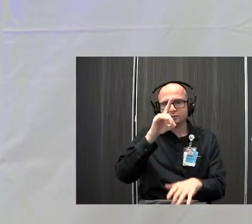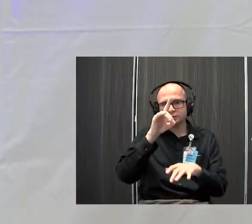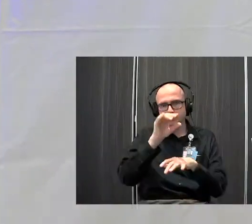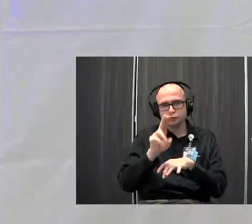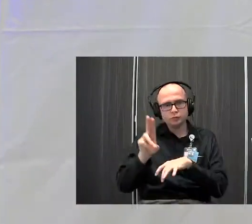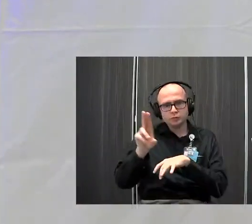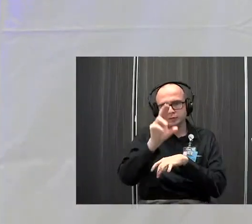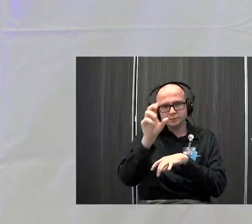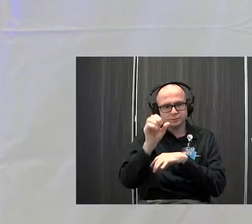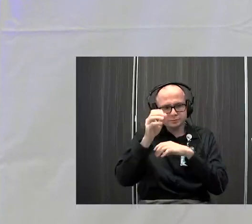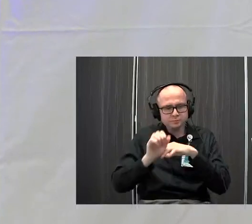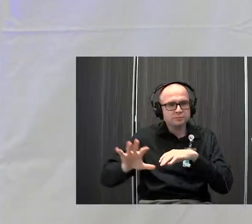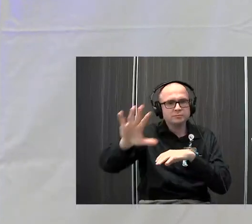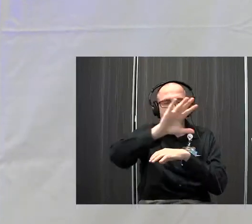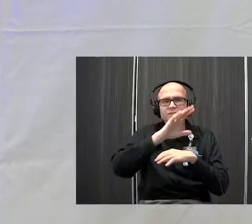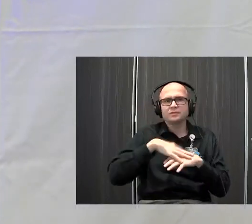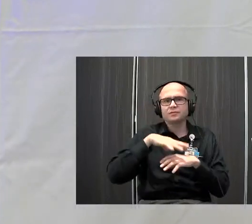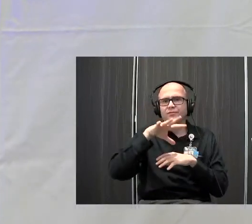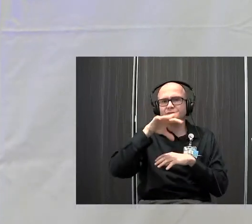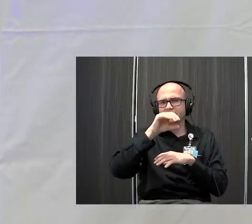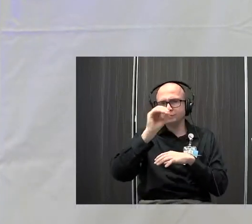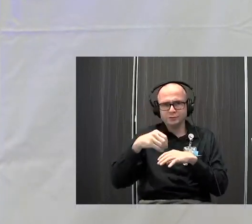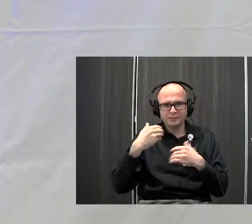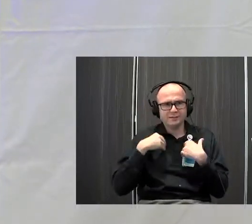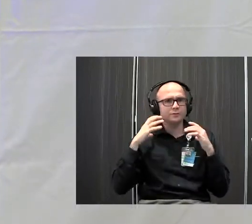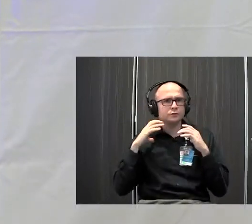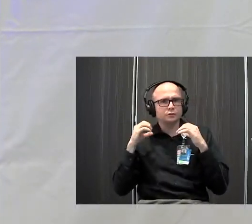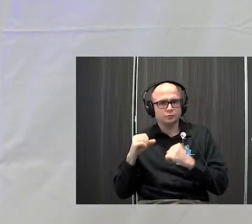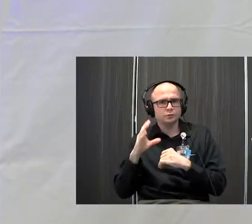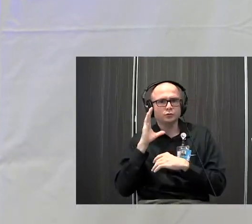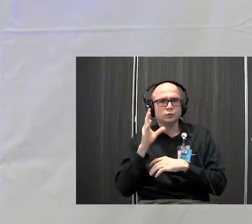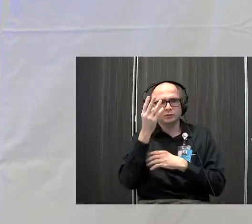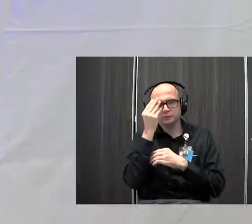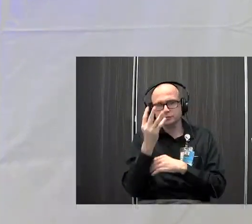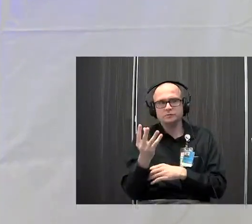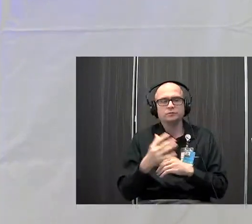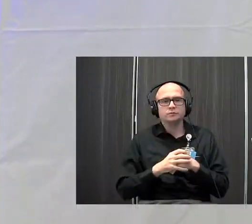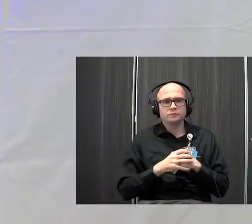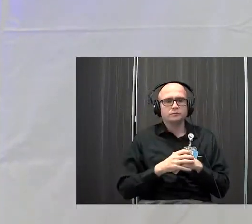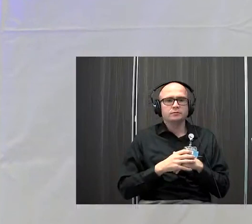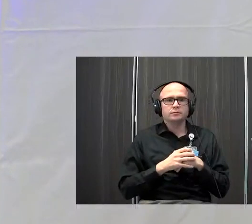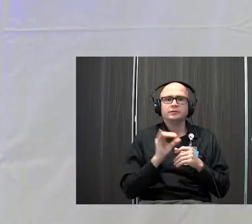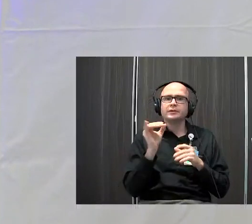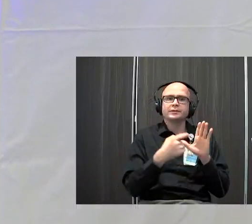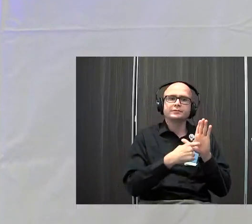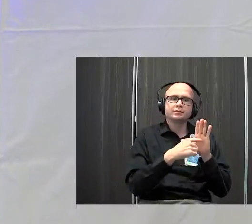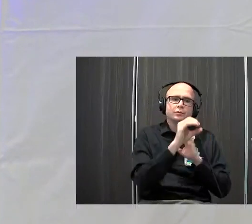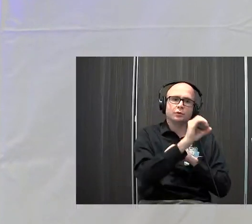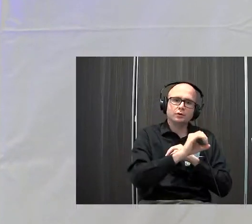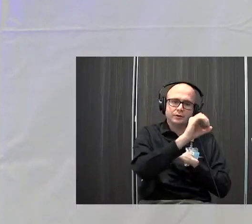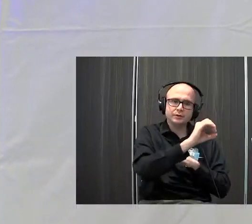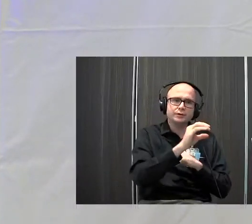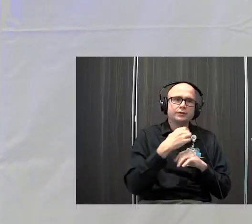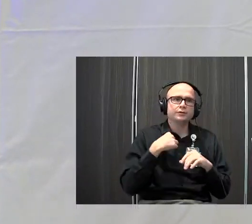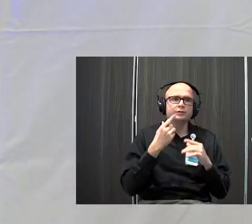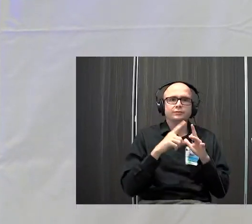and of those, 50% are CHARGE. We will be able to give you that information. Like, for example, in Ohio, we went live